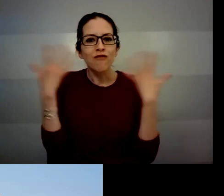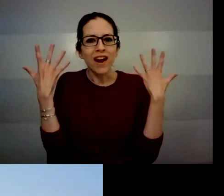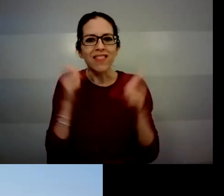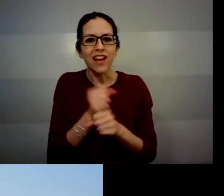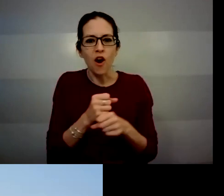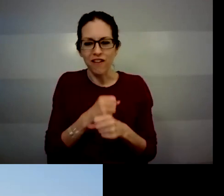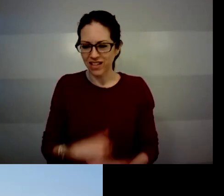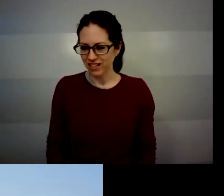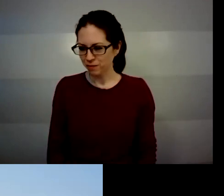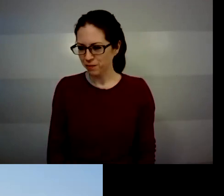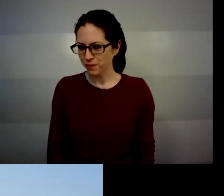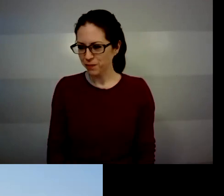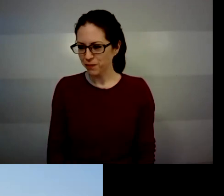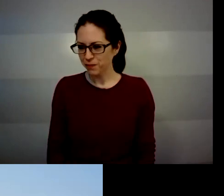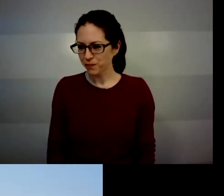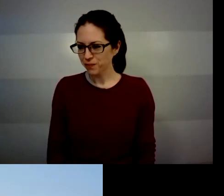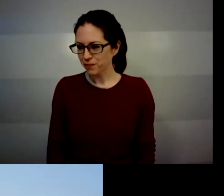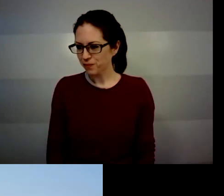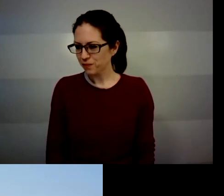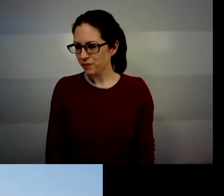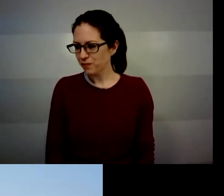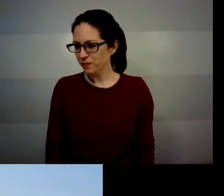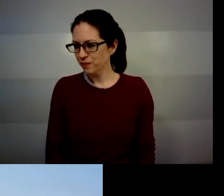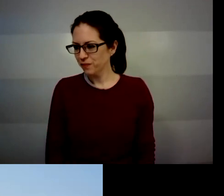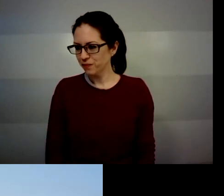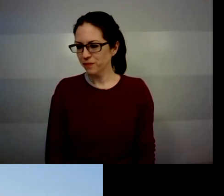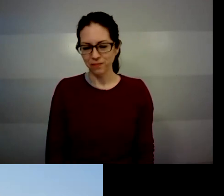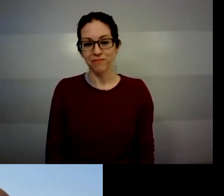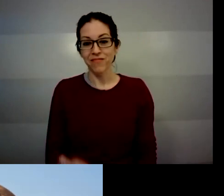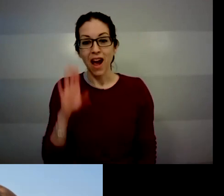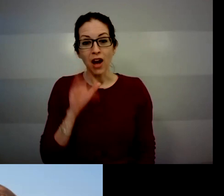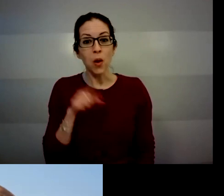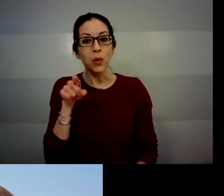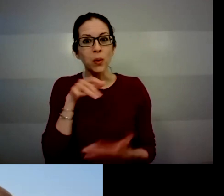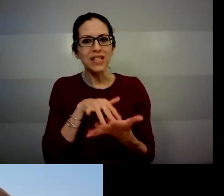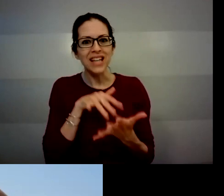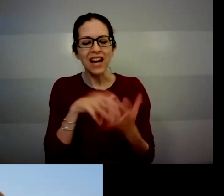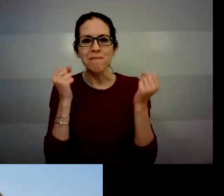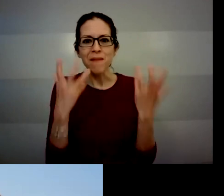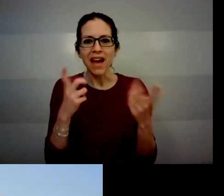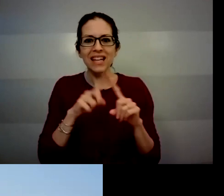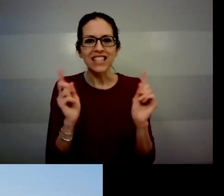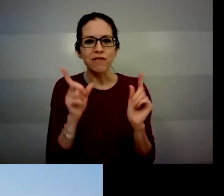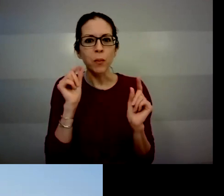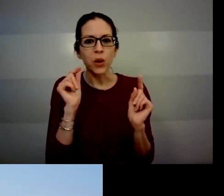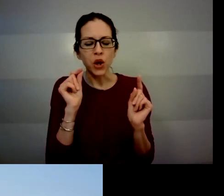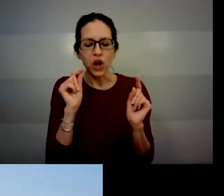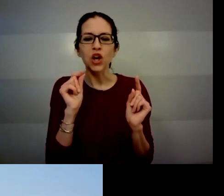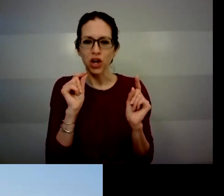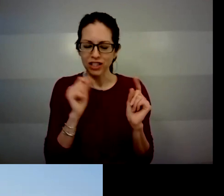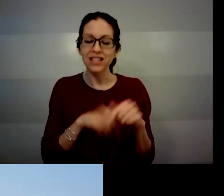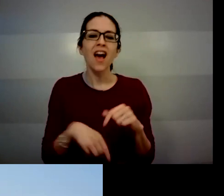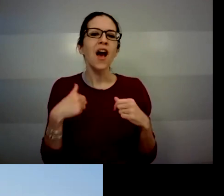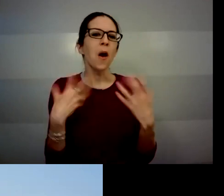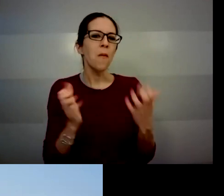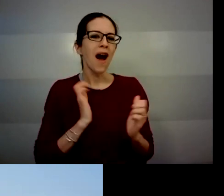link. Now, Ruth, I know that you study just a ton of different species of birds, and I actually want to give our audience a chance to